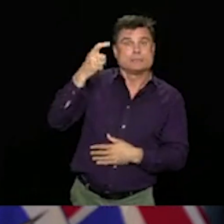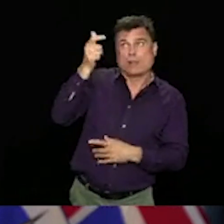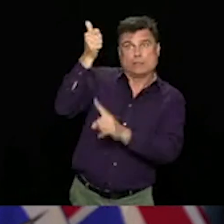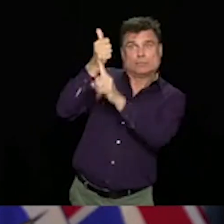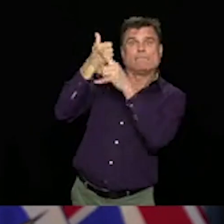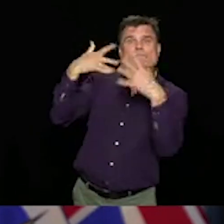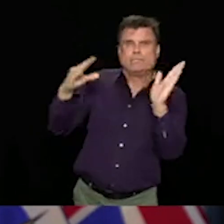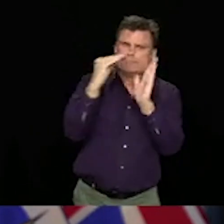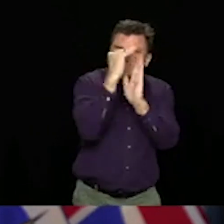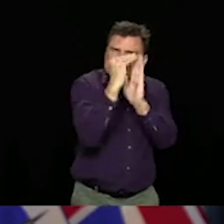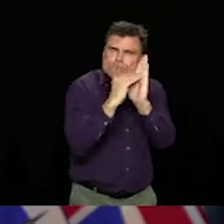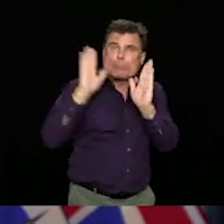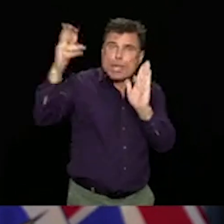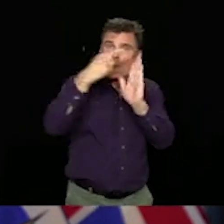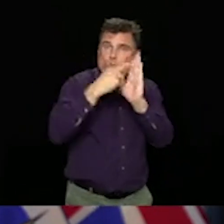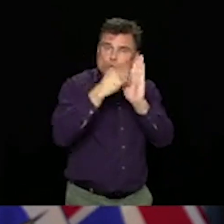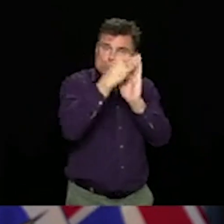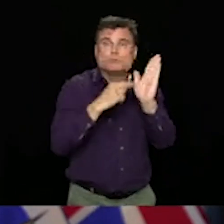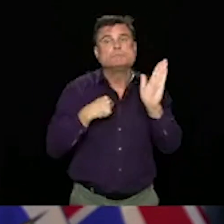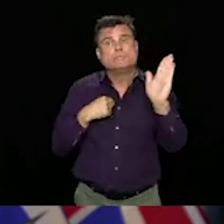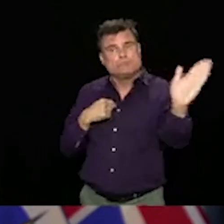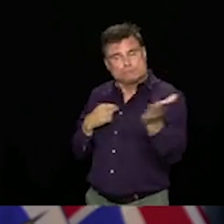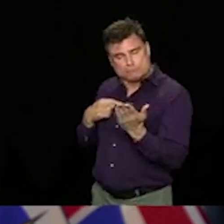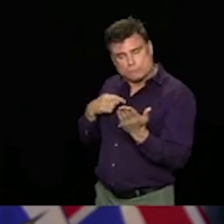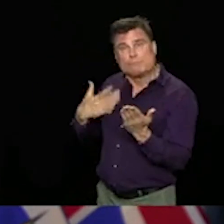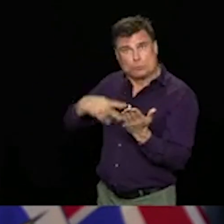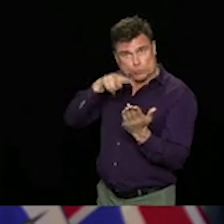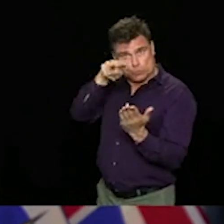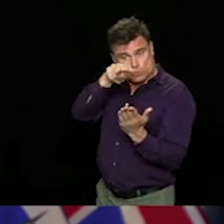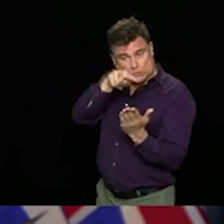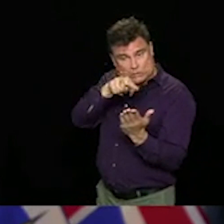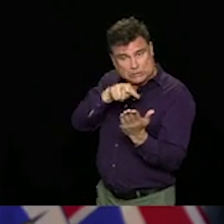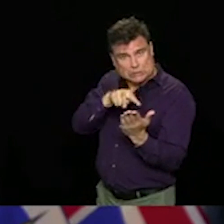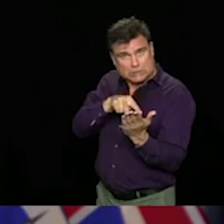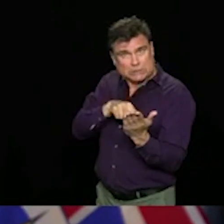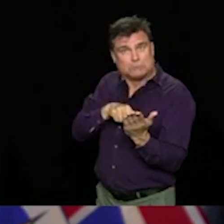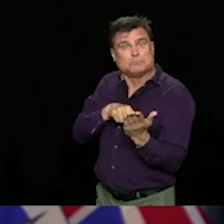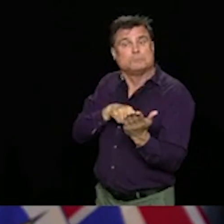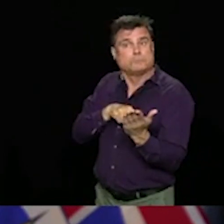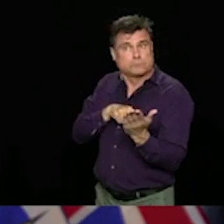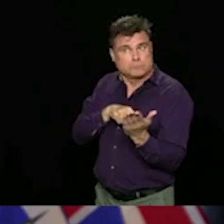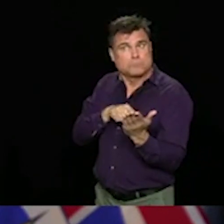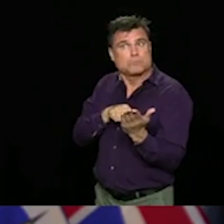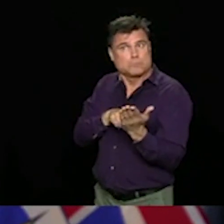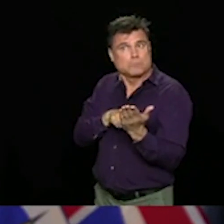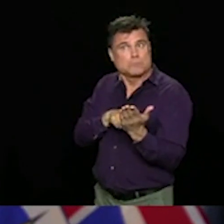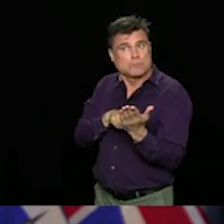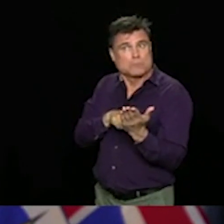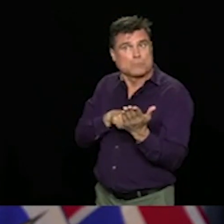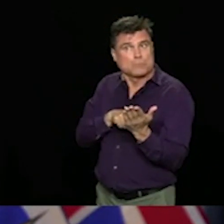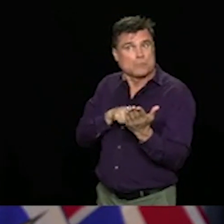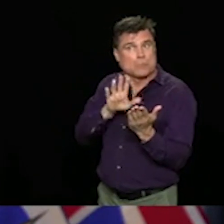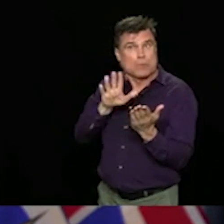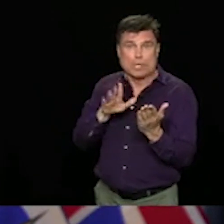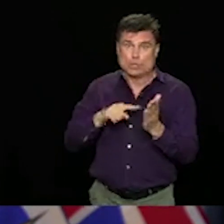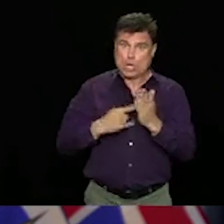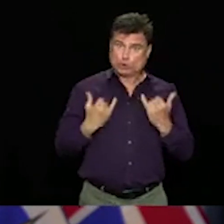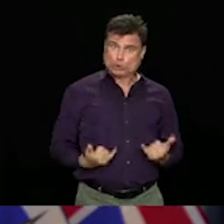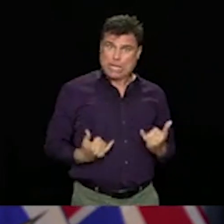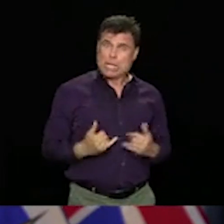provincial officials, and we have reviewed that. And let me also be very clear, this is not for today. The